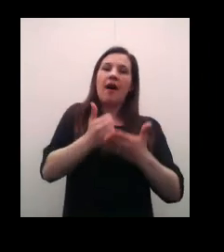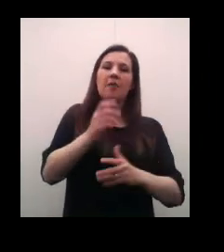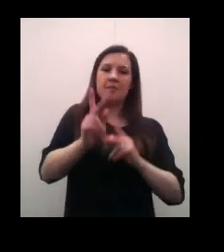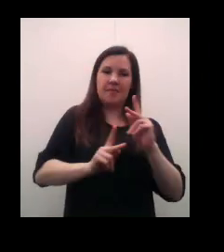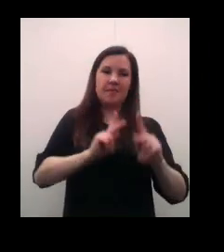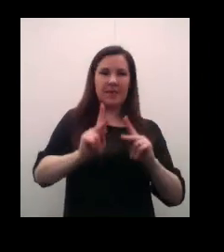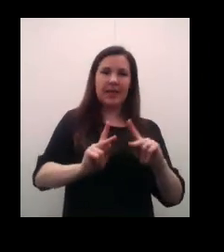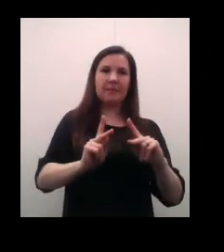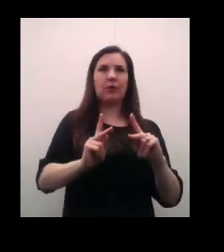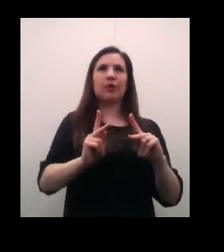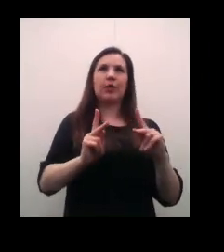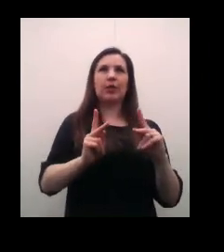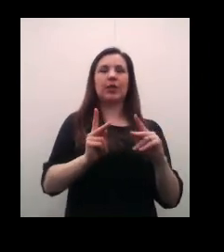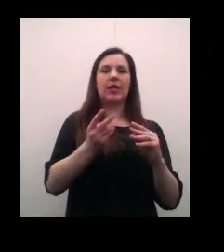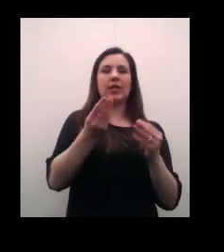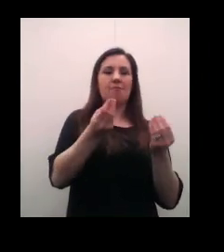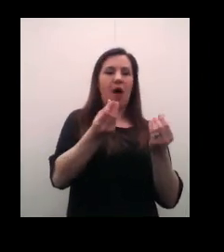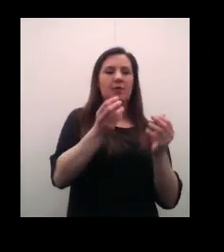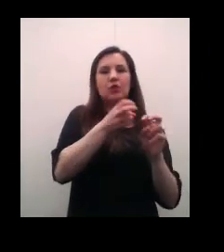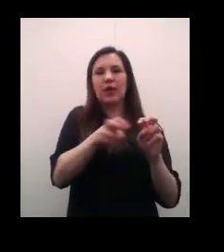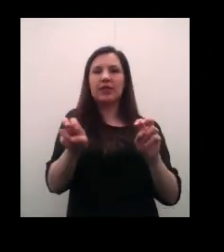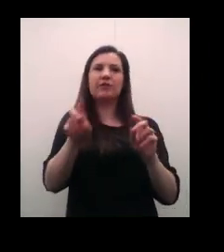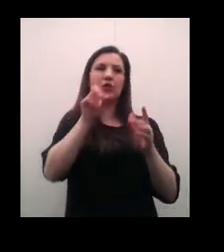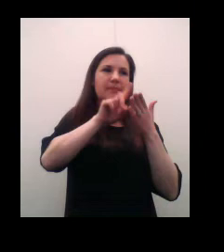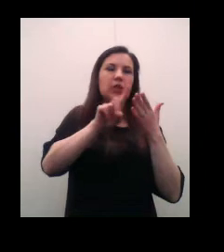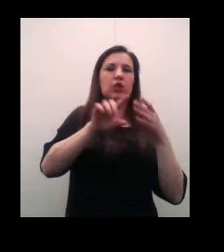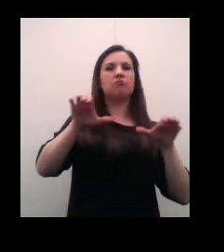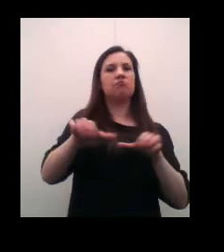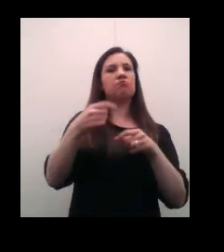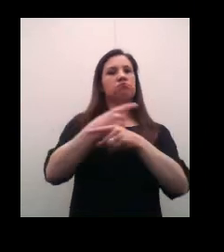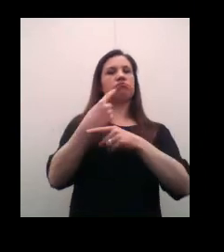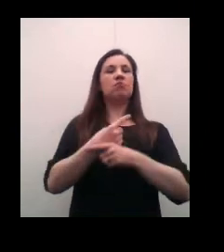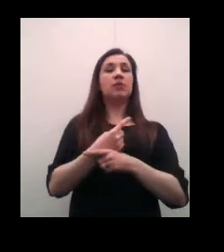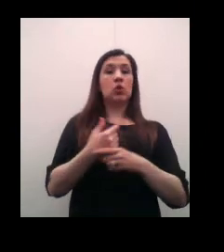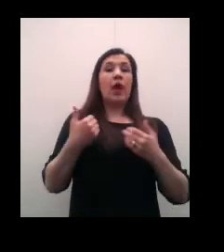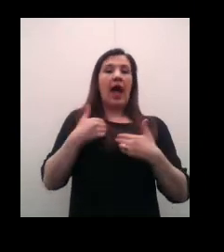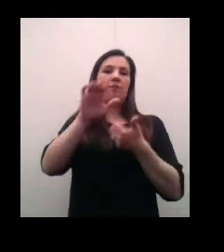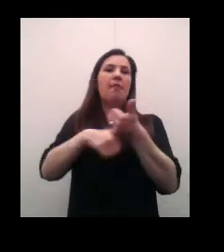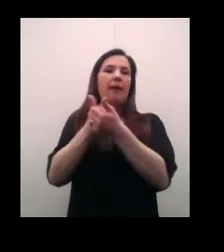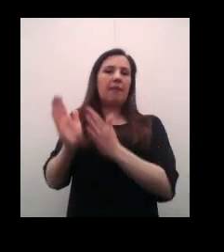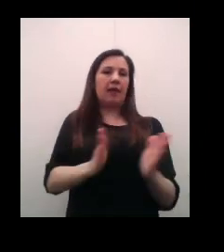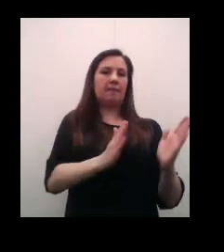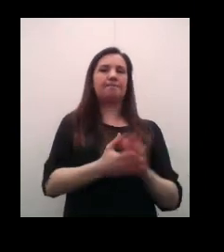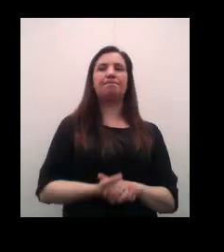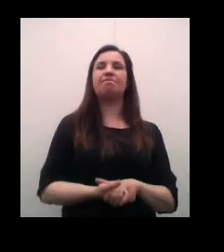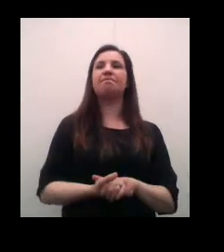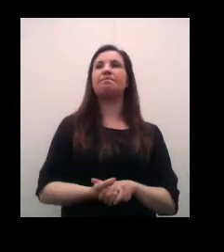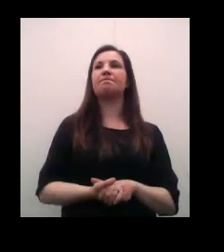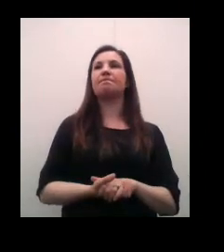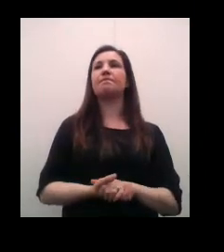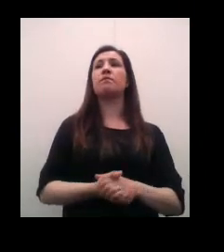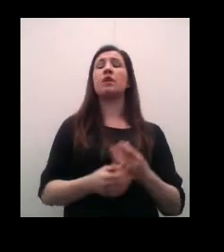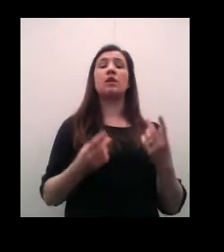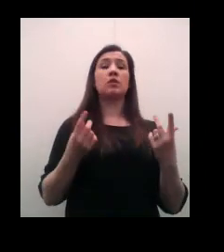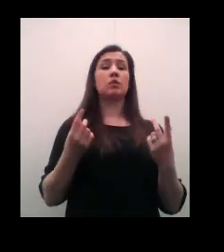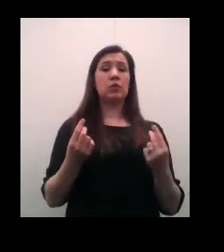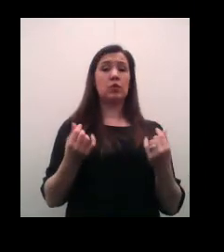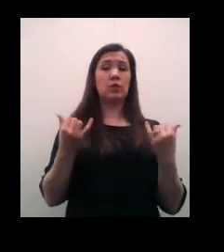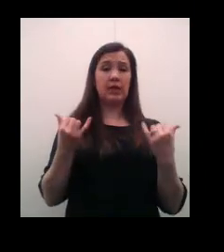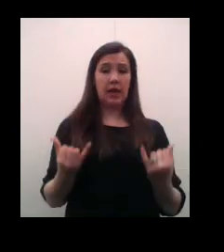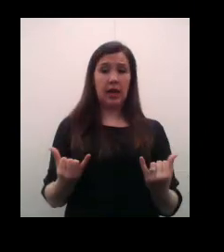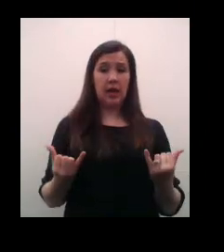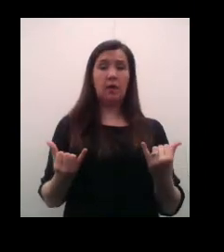sure that they get those property transfers inspections done, and so we have a plan to take care of that. So what we are doing now